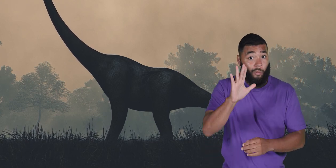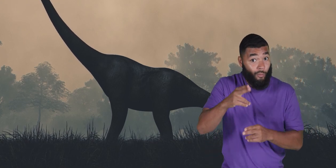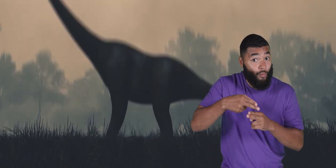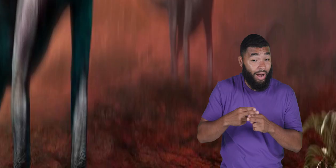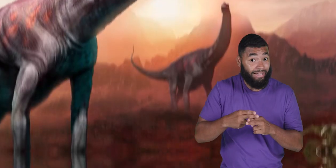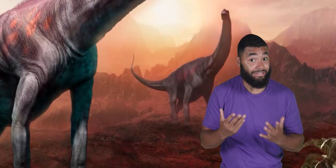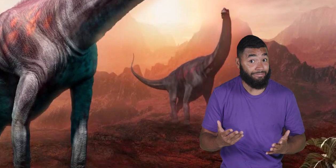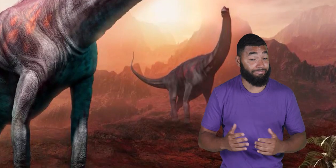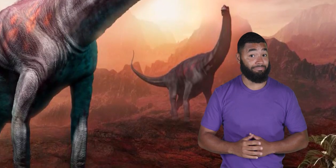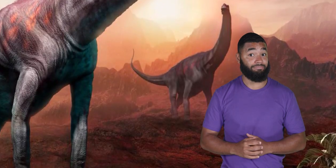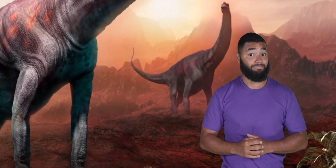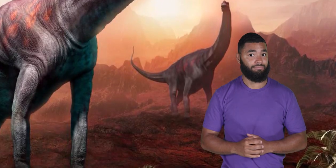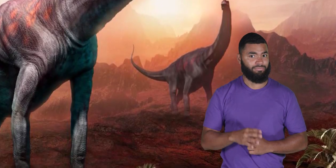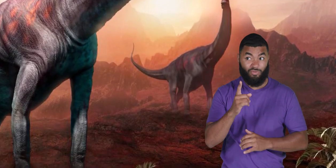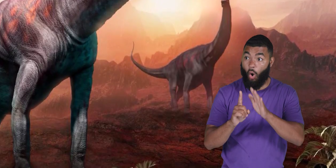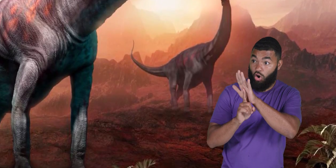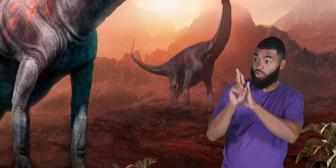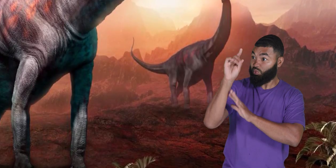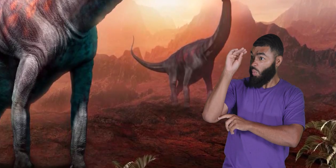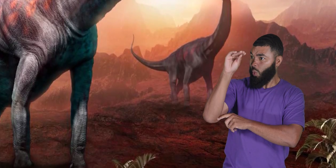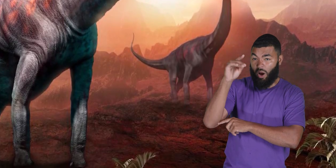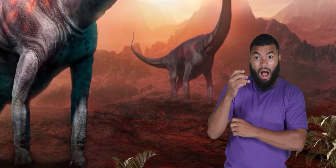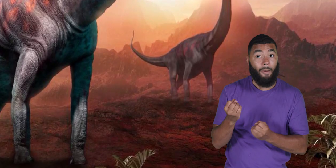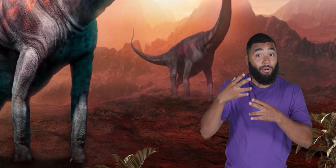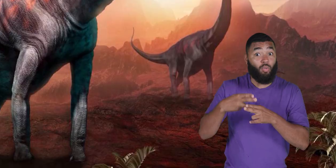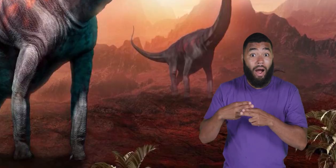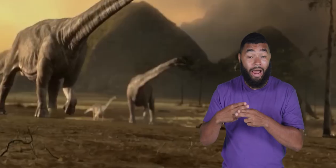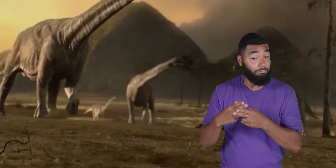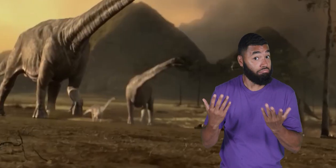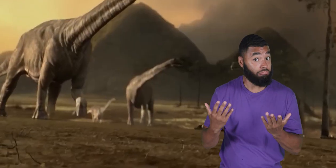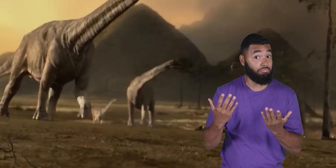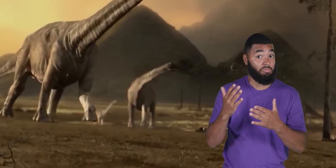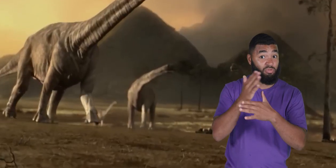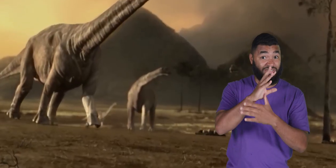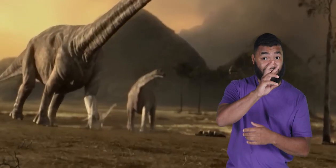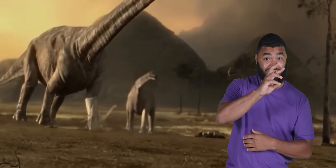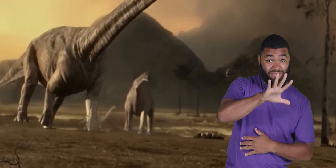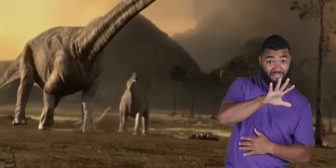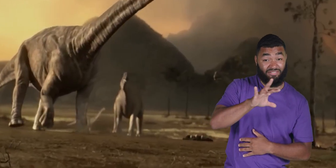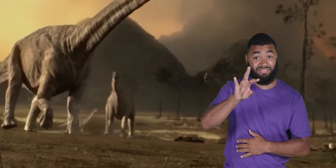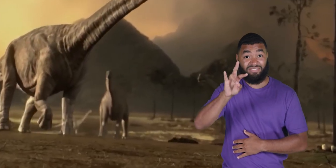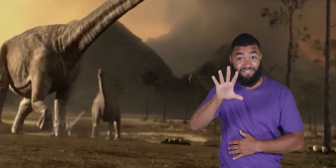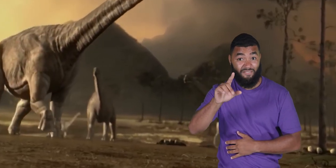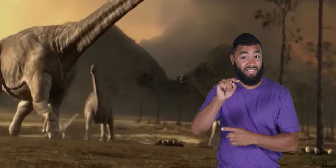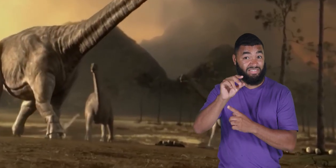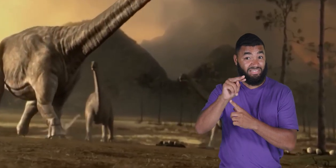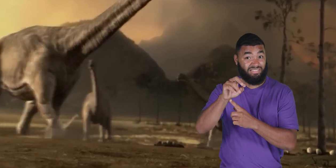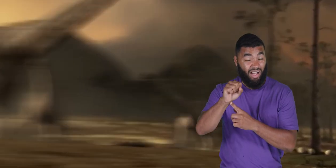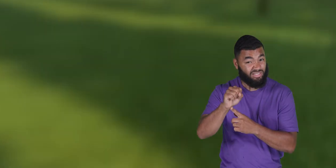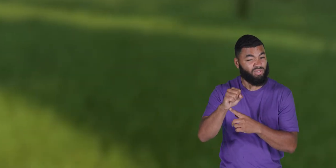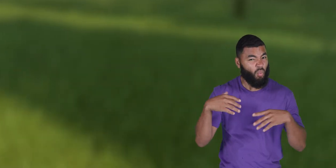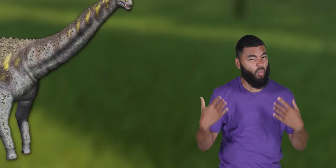species. How much did an Argentinosaurus weigh? It weighed between 65 and 75